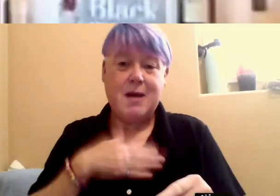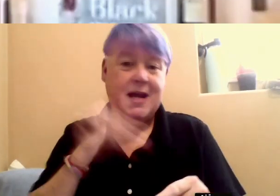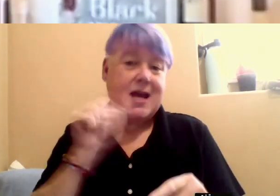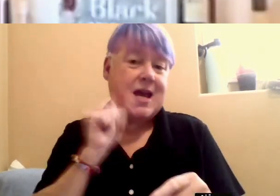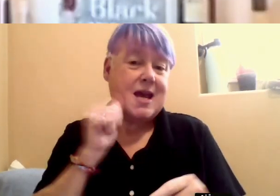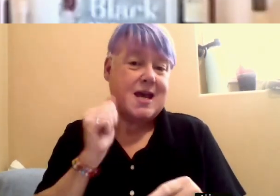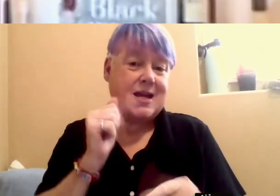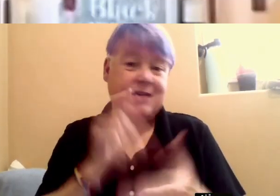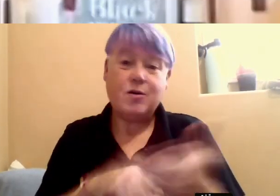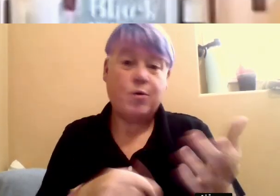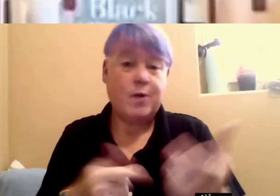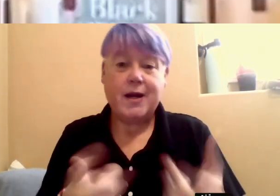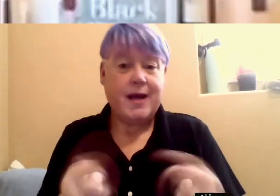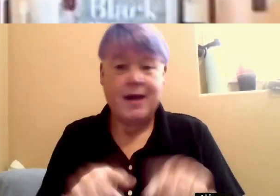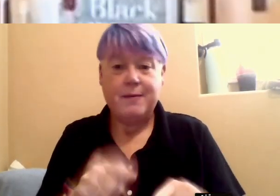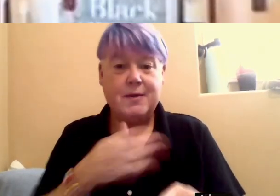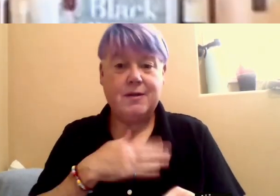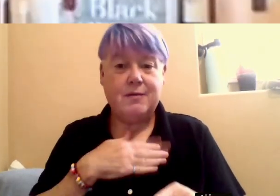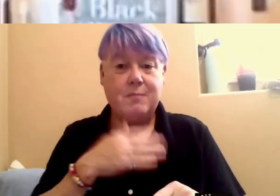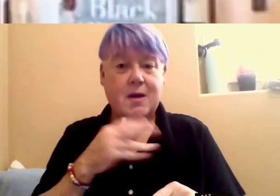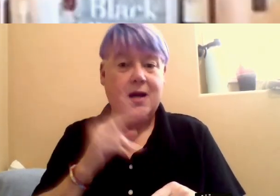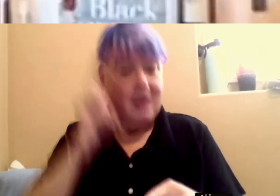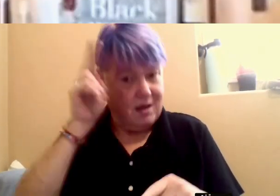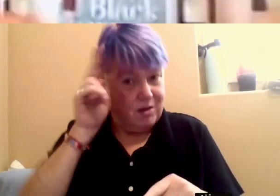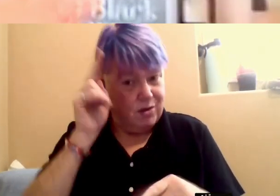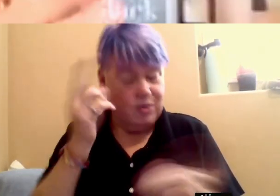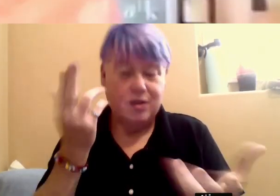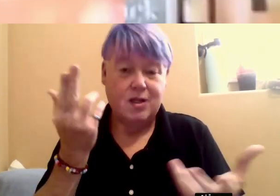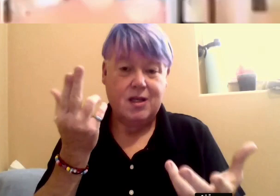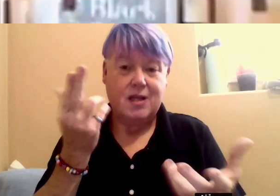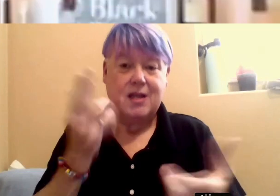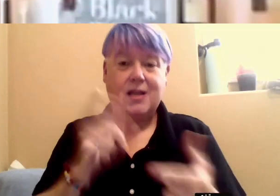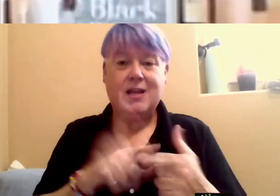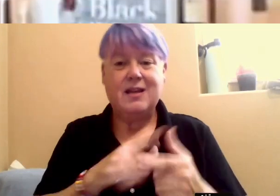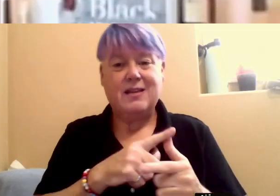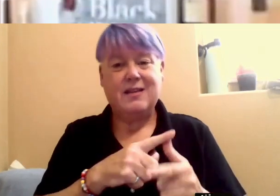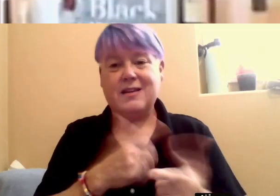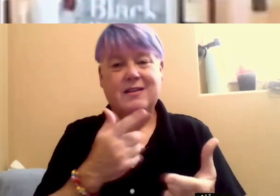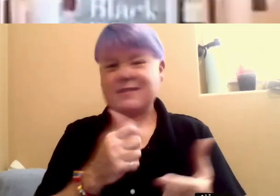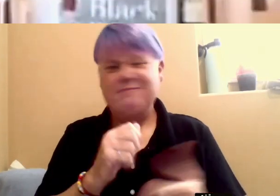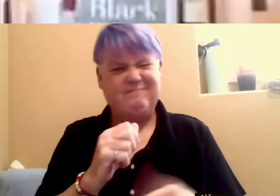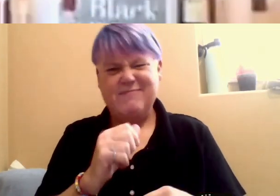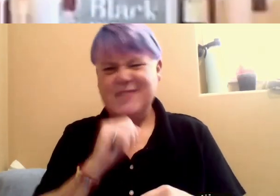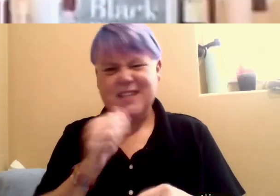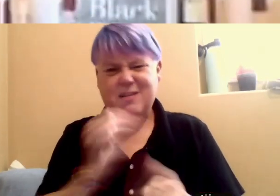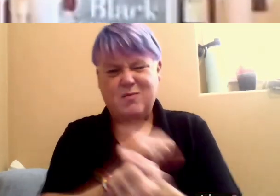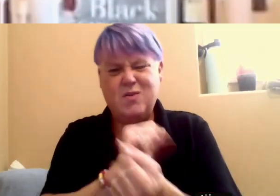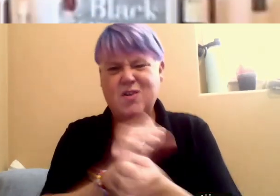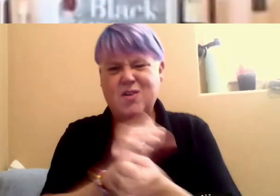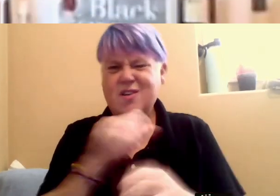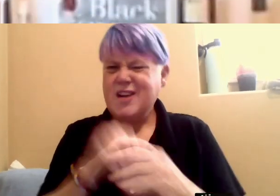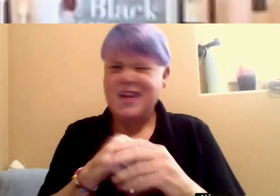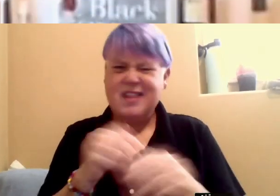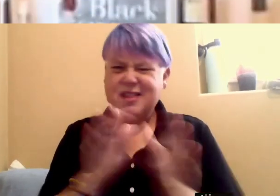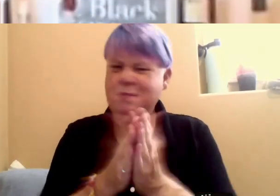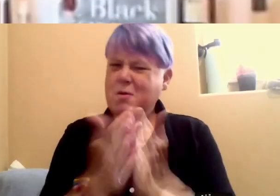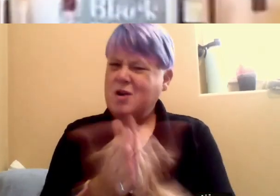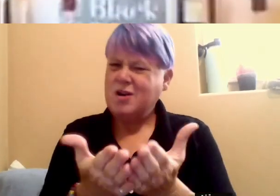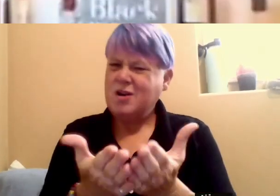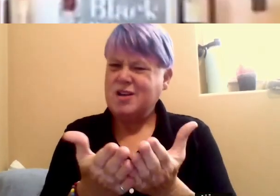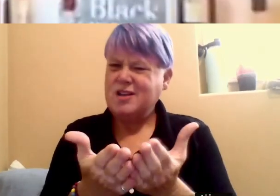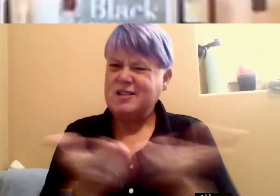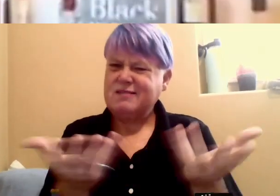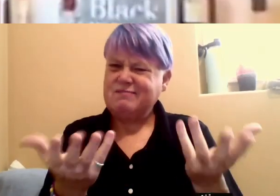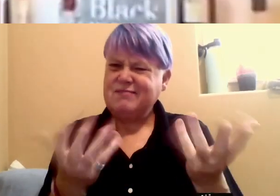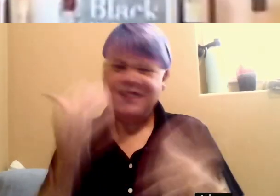to my great uncle. And then it just didn't, those sort of like investigative mysteries didn't